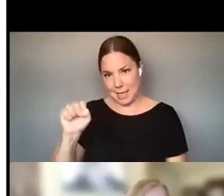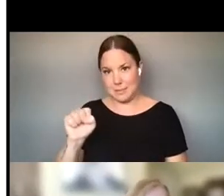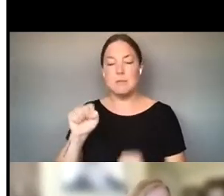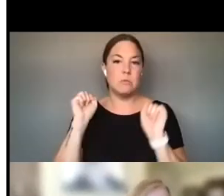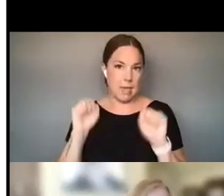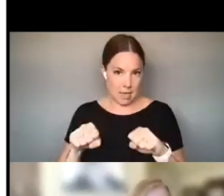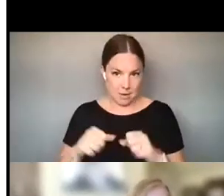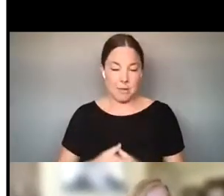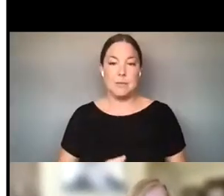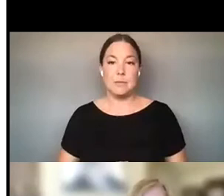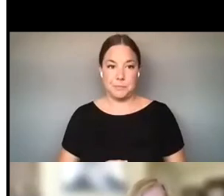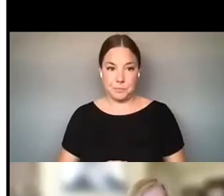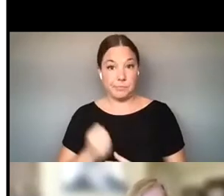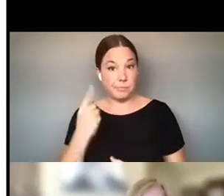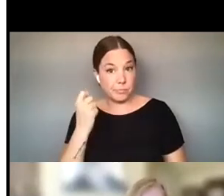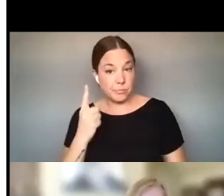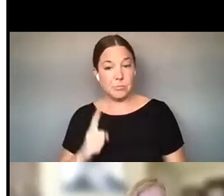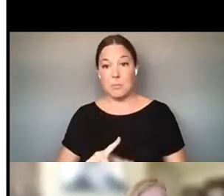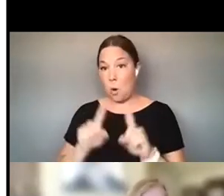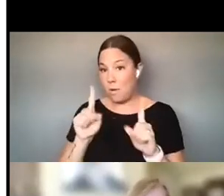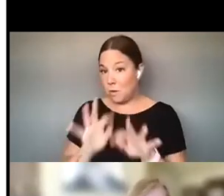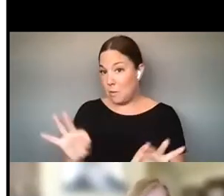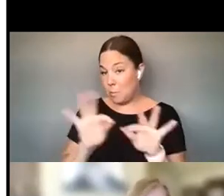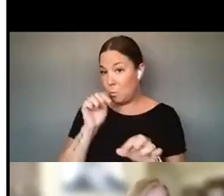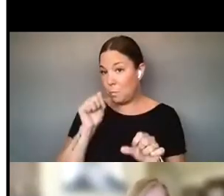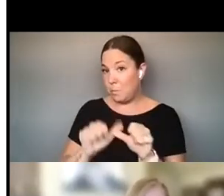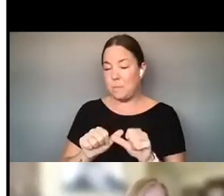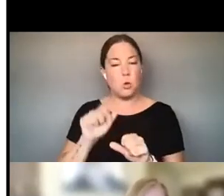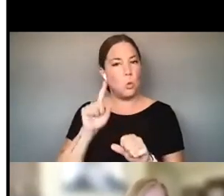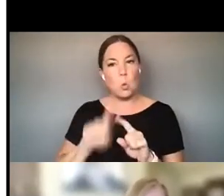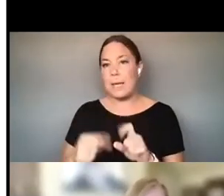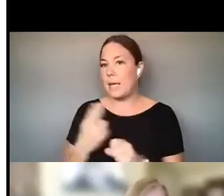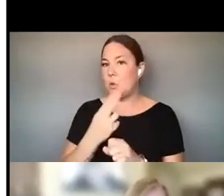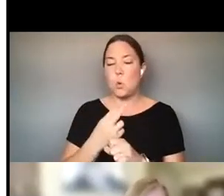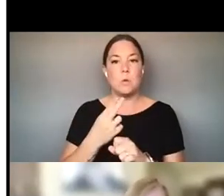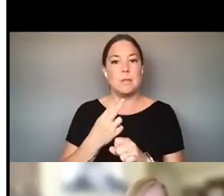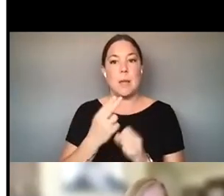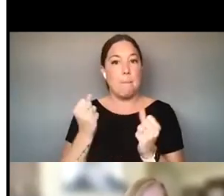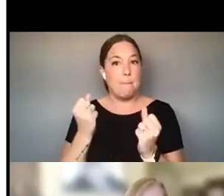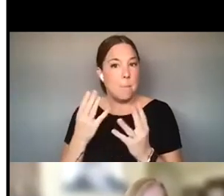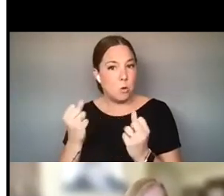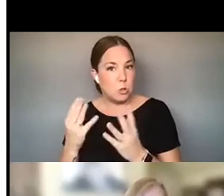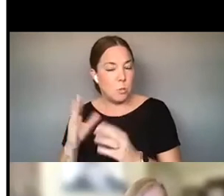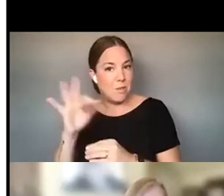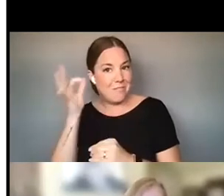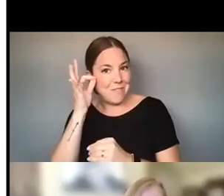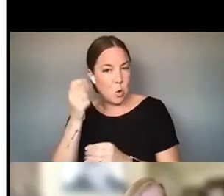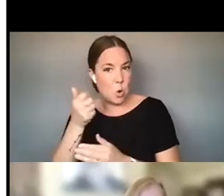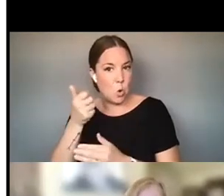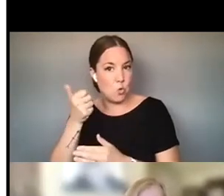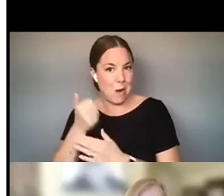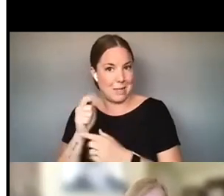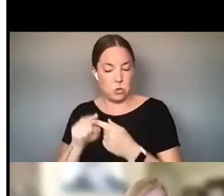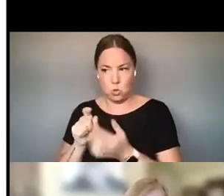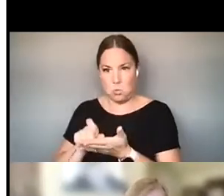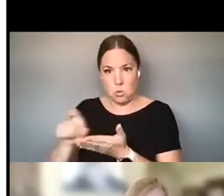The However, it's important to remember that you cannot use multiple federal grants to fund the same activities